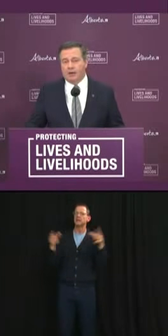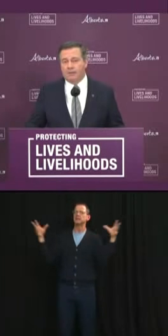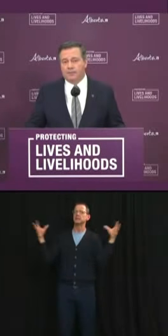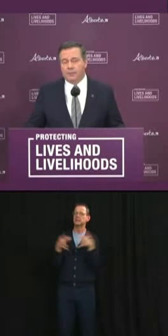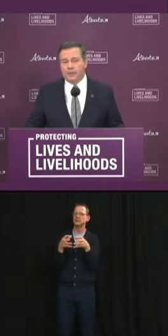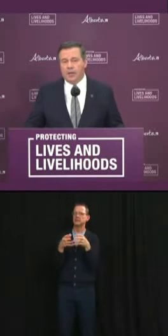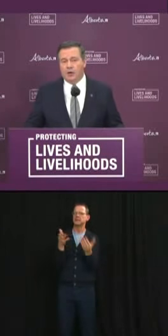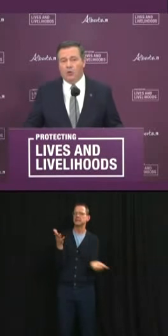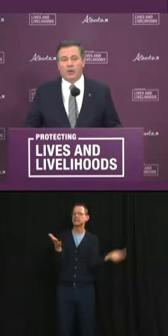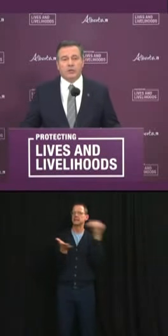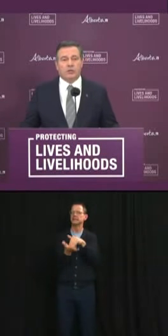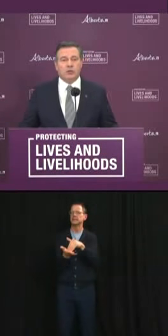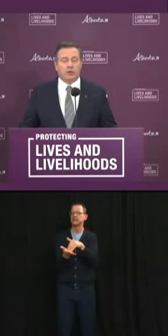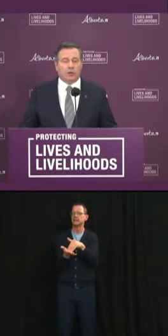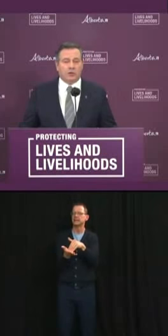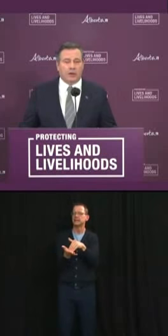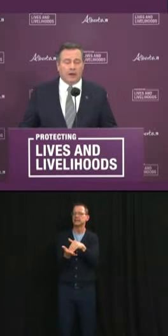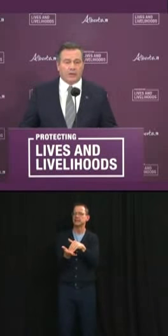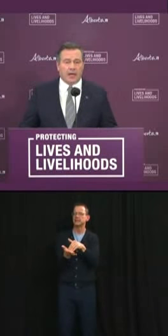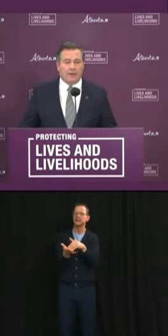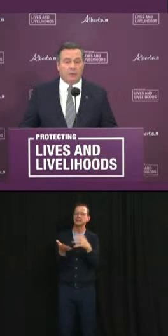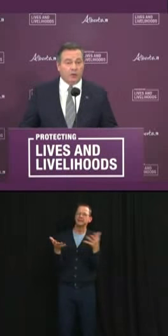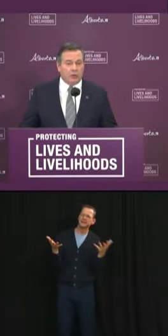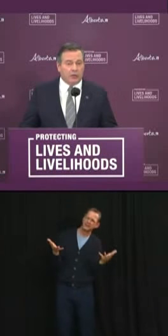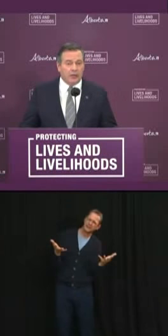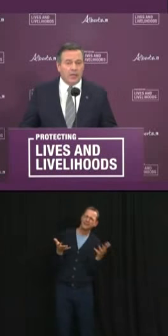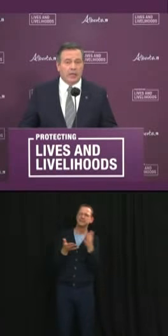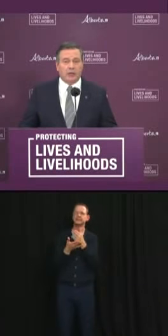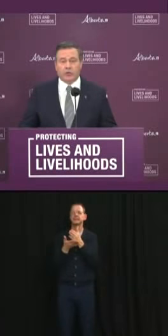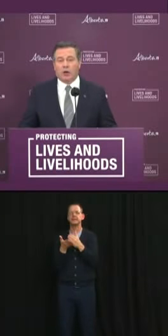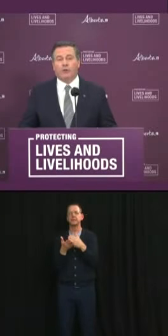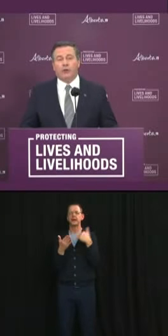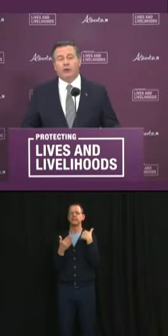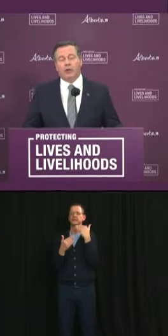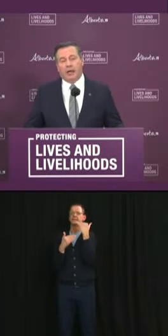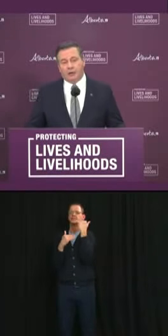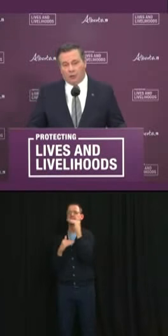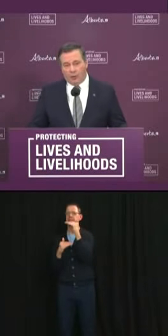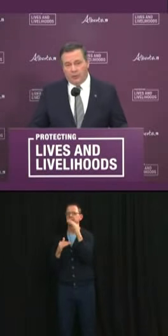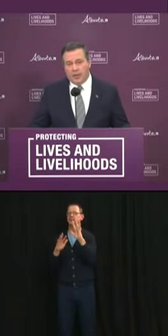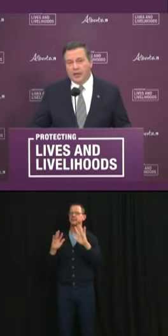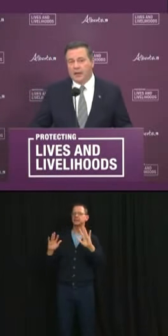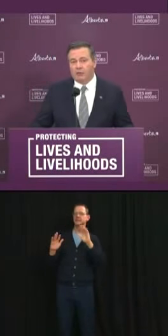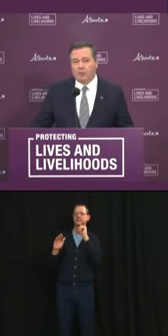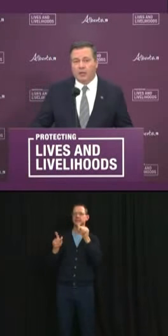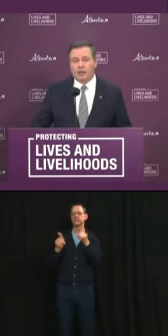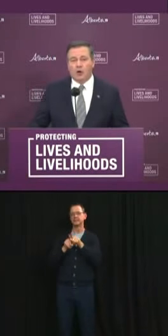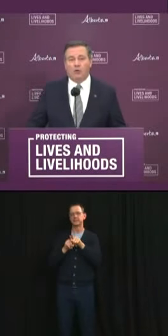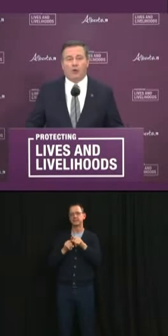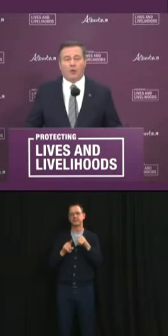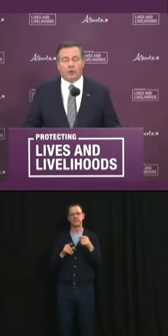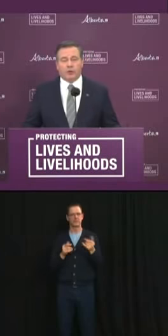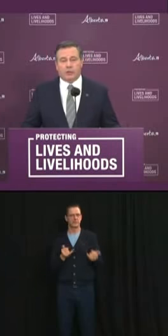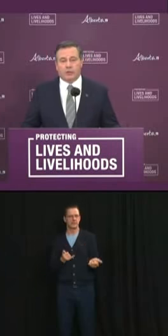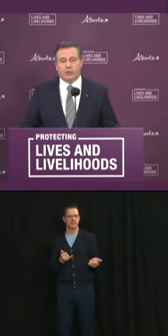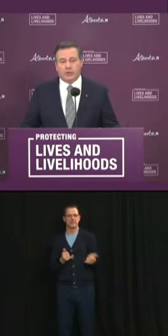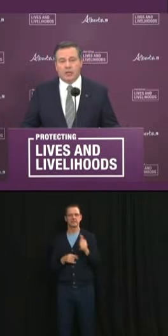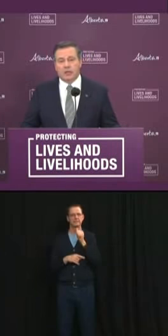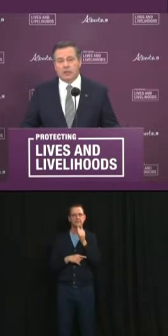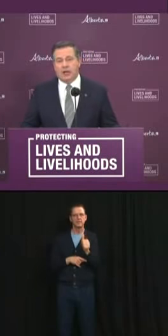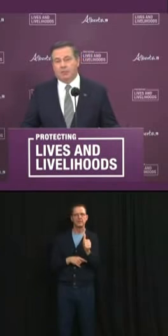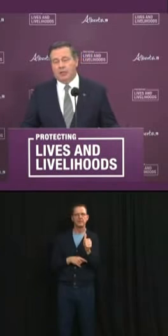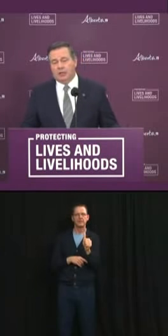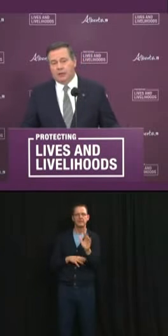like now. Once 2/3 of us have immunity, it'll start to feel like normal. There will be no formal